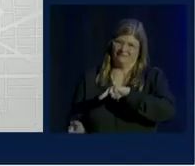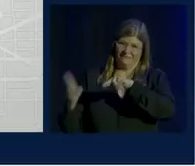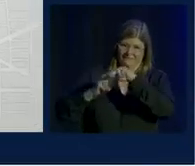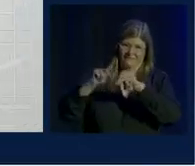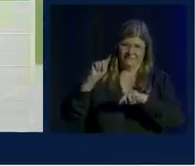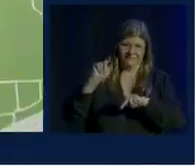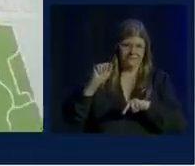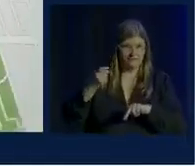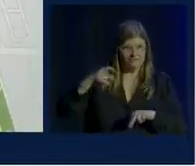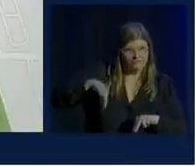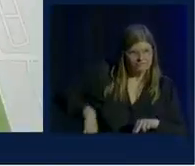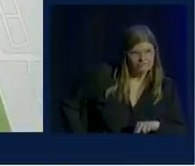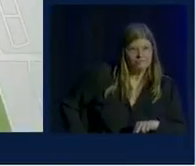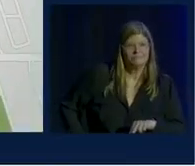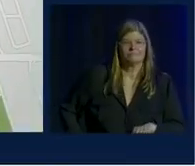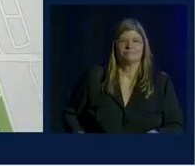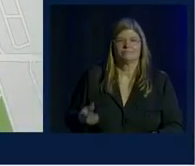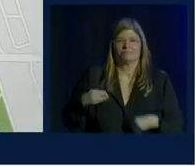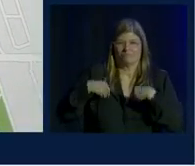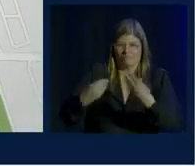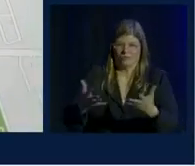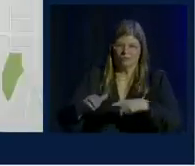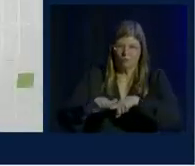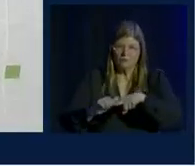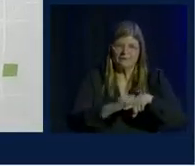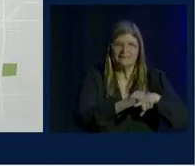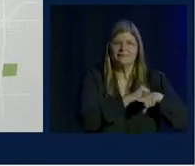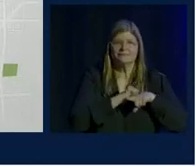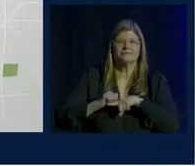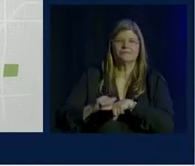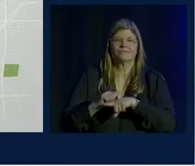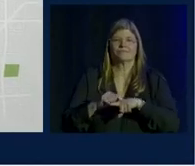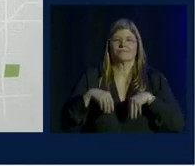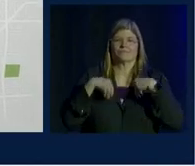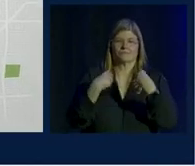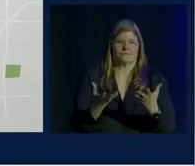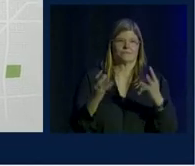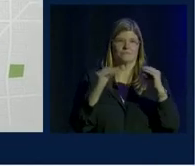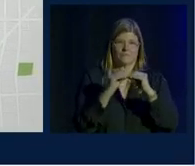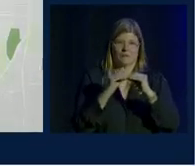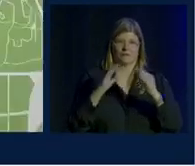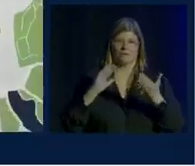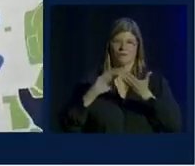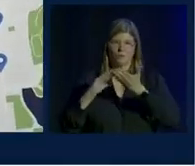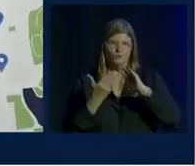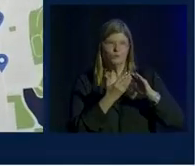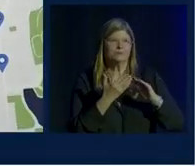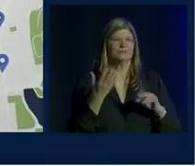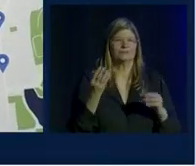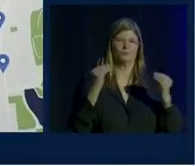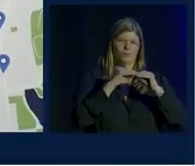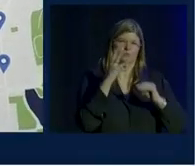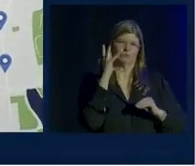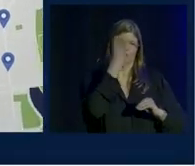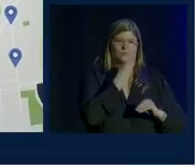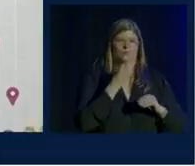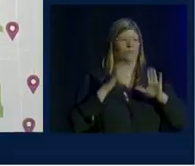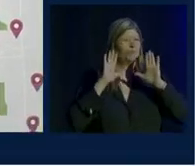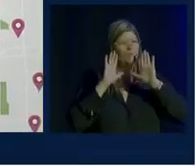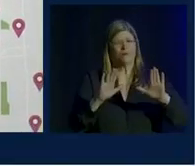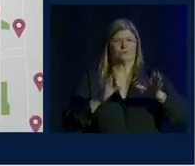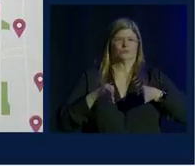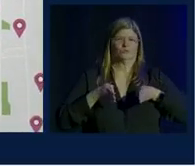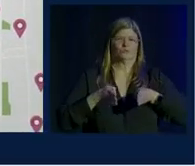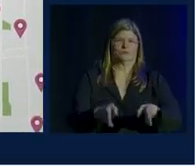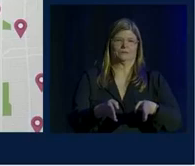and transform emerging corridors into thriving and inviting neighborhood centers. Great Streets has grown into a multi-year program that has supported